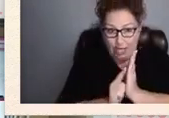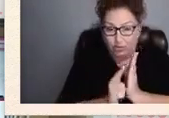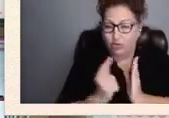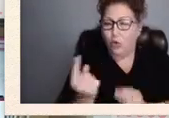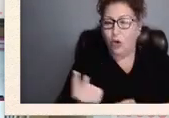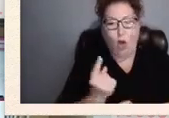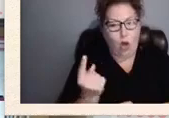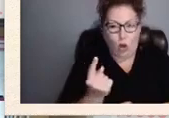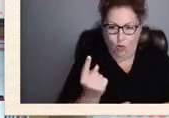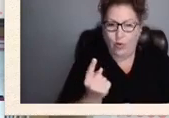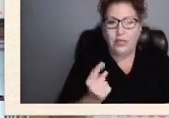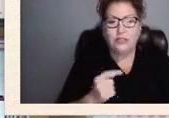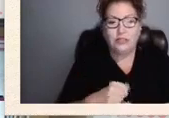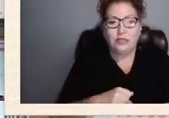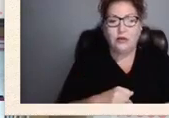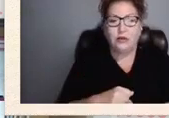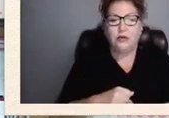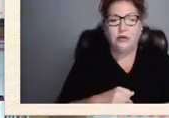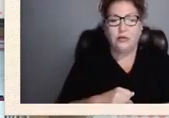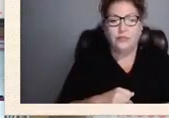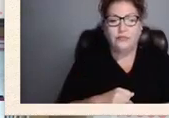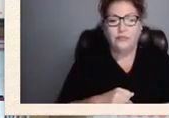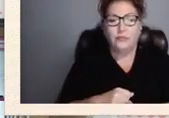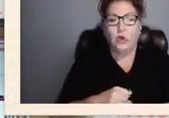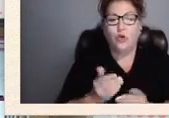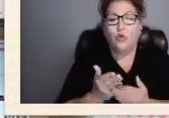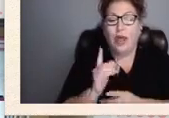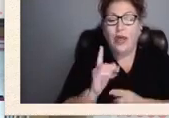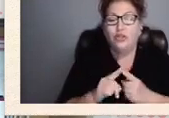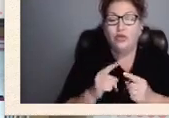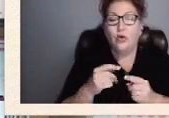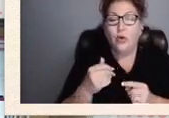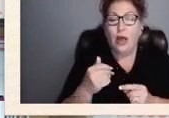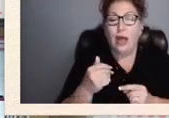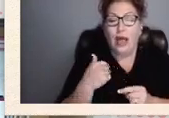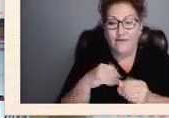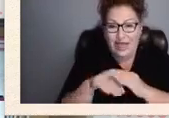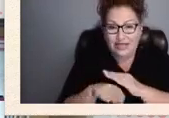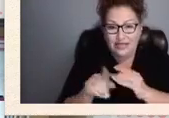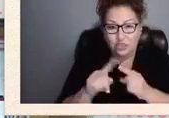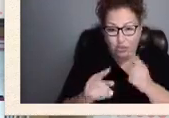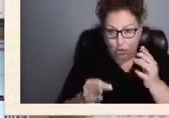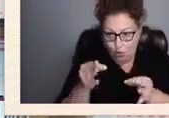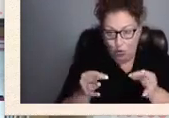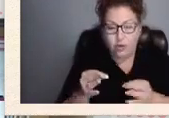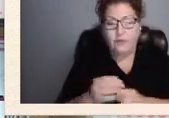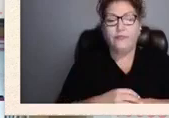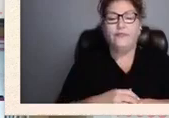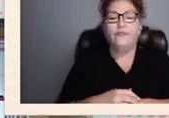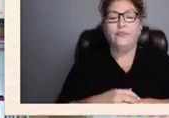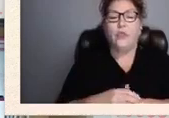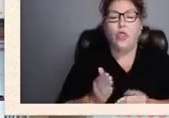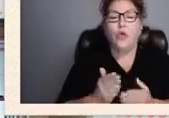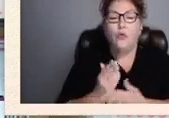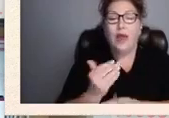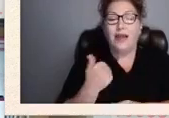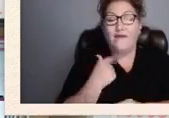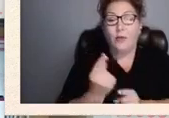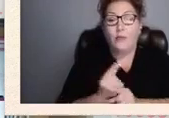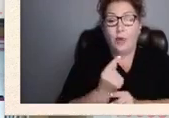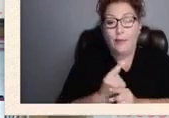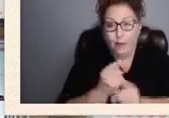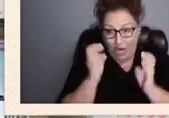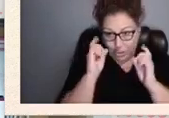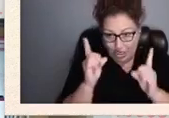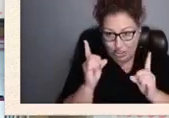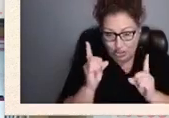retained by the person under guardianship. The right to access a court is always retained. The right to have a proper education